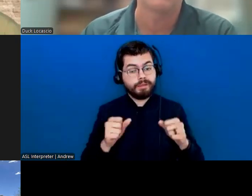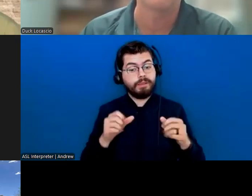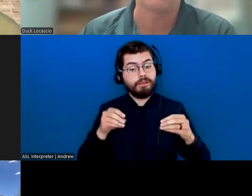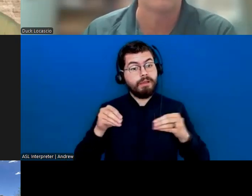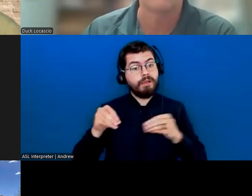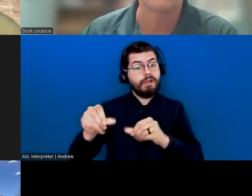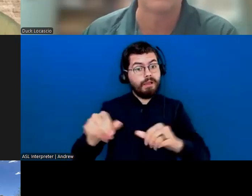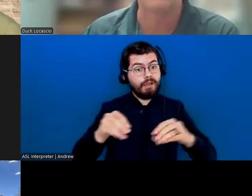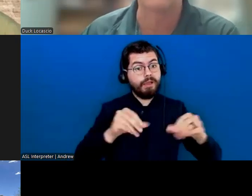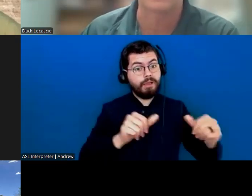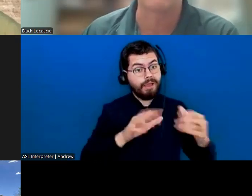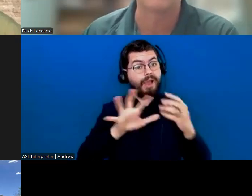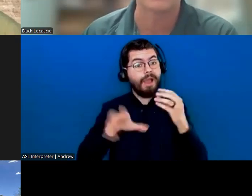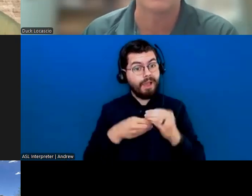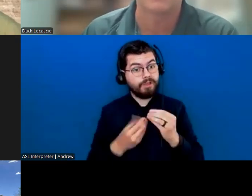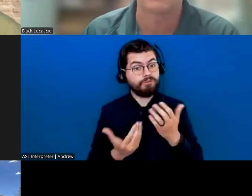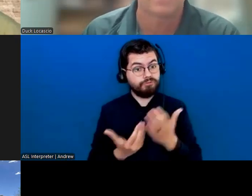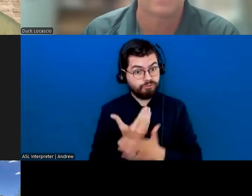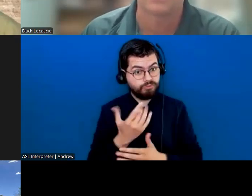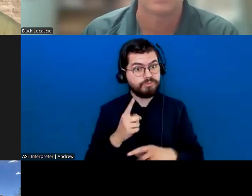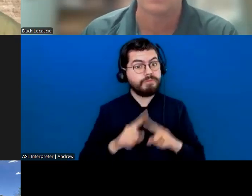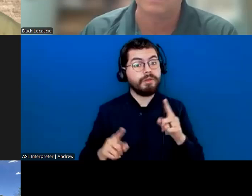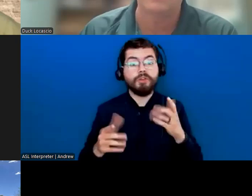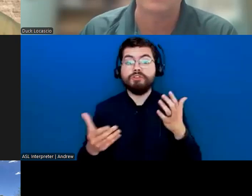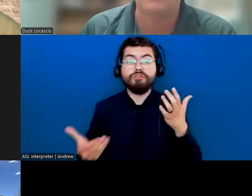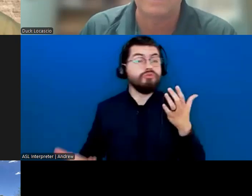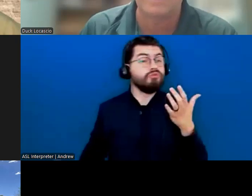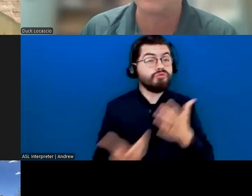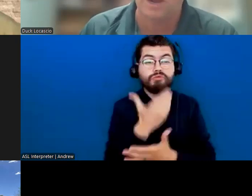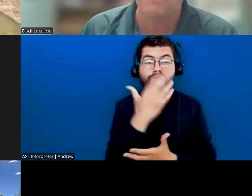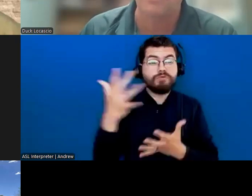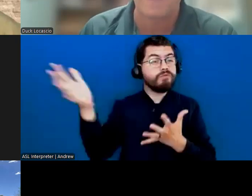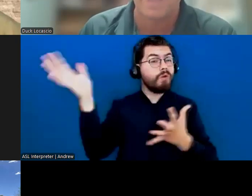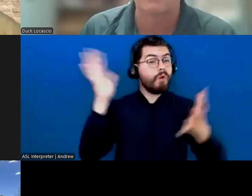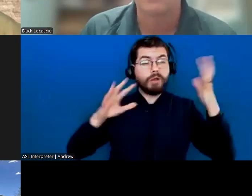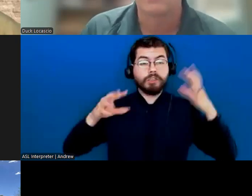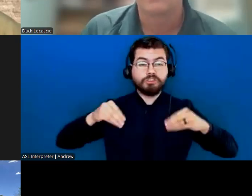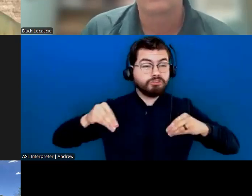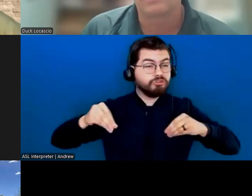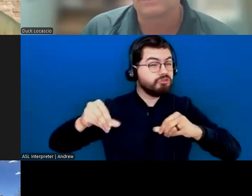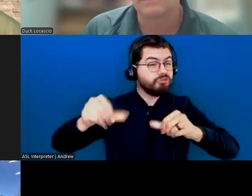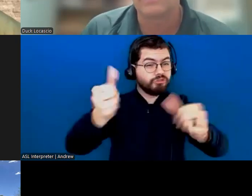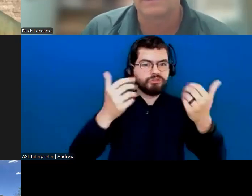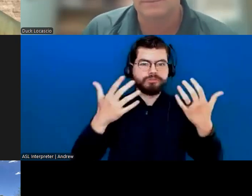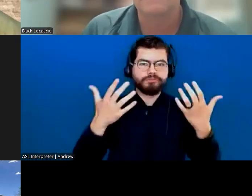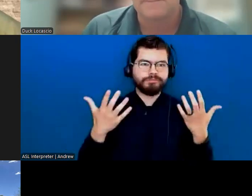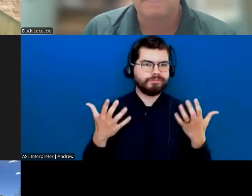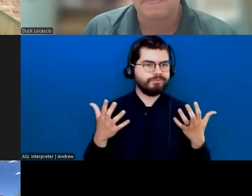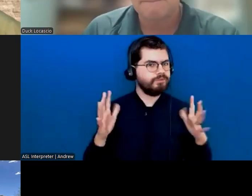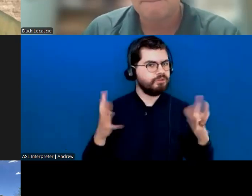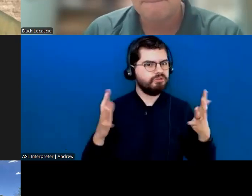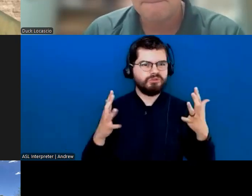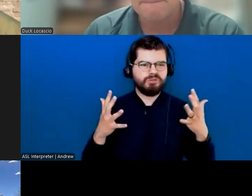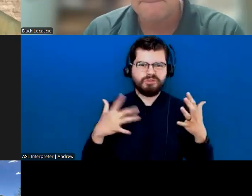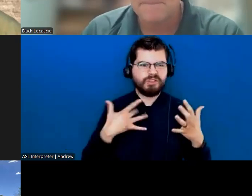forest of a whole different species composition to be successful, that is an uphill battle. And So how does that apply specifically to something